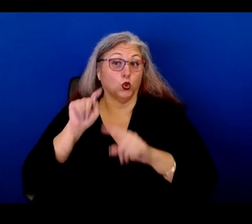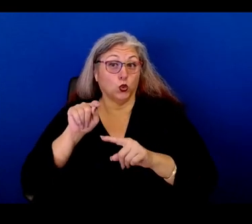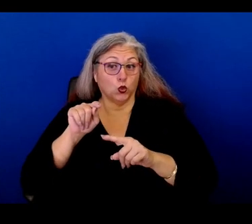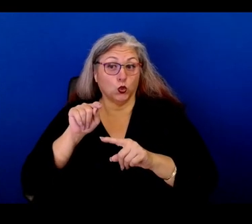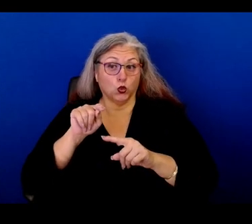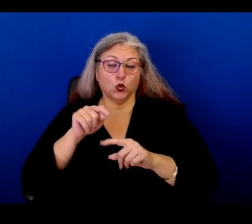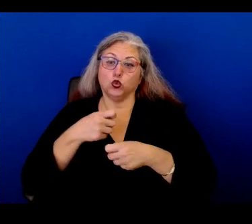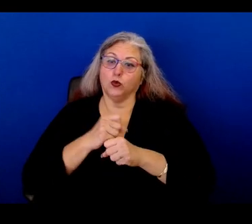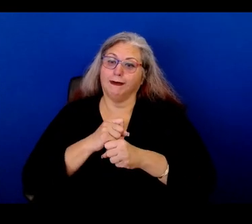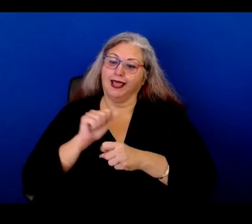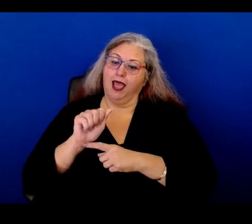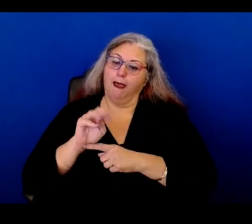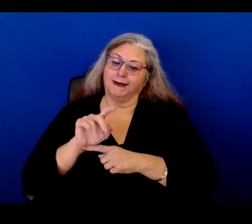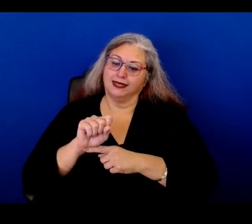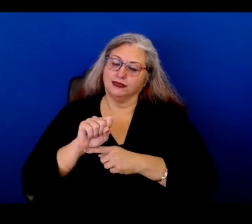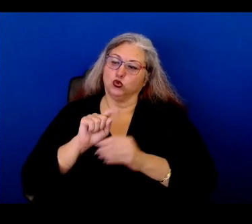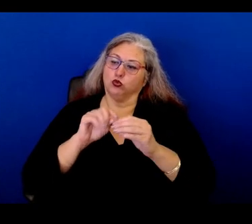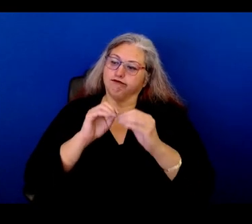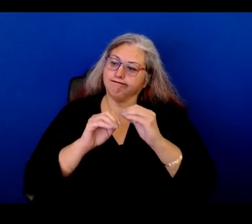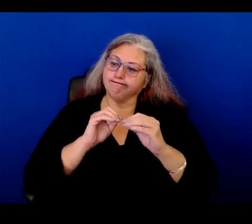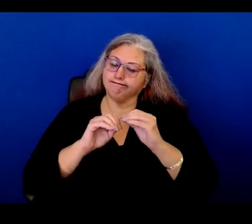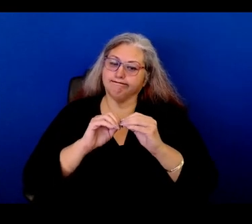is making amends. You want to kind of make sure that